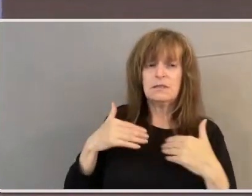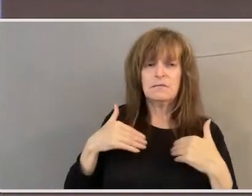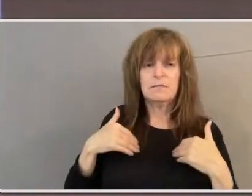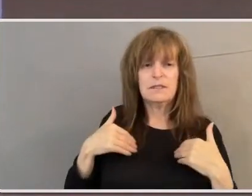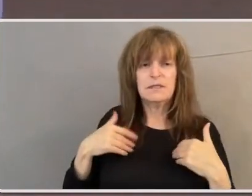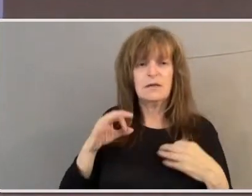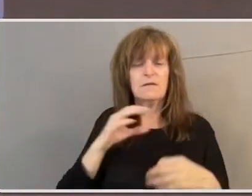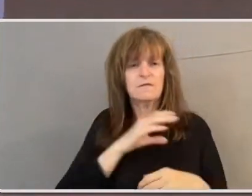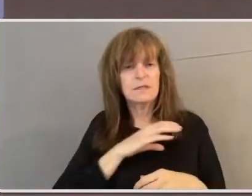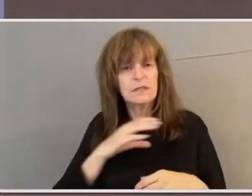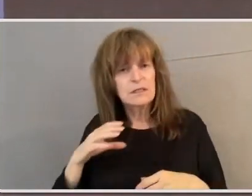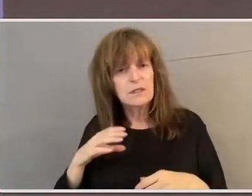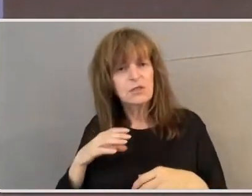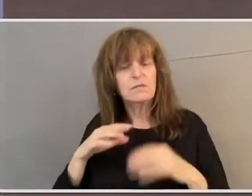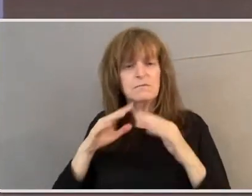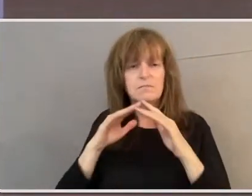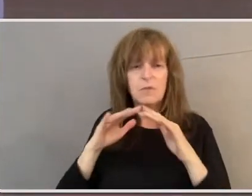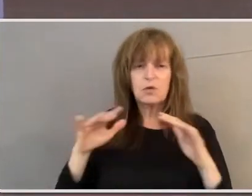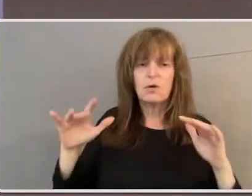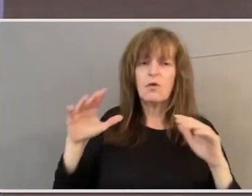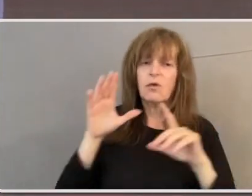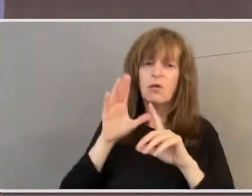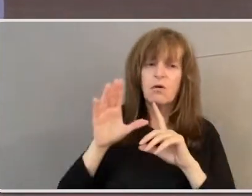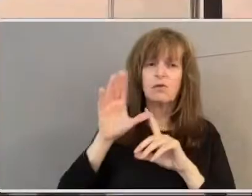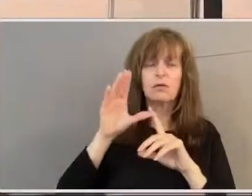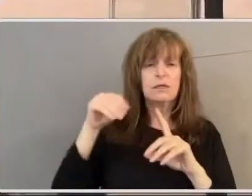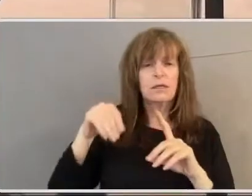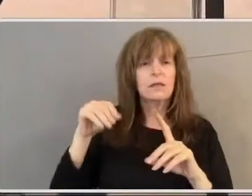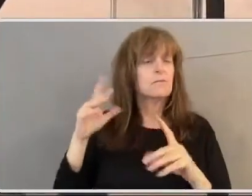for the Province of Ontario. So help me God.